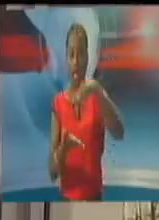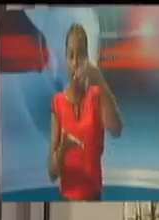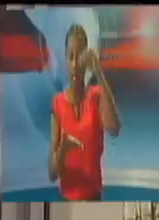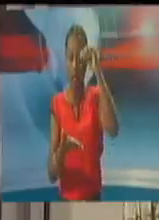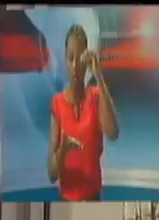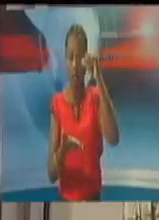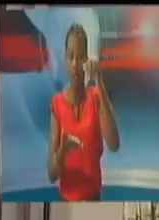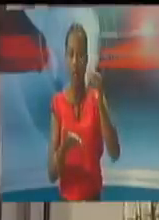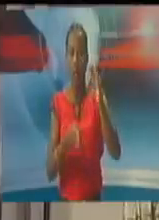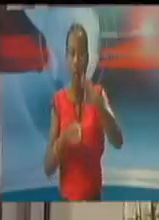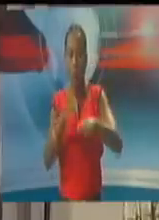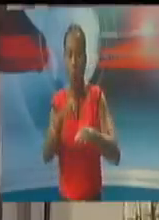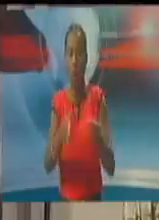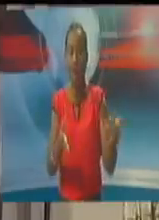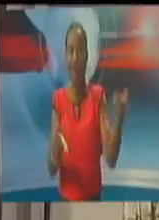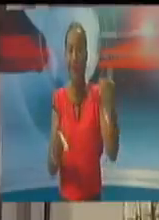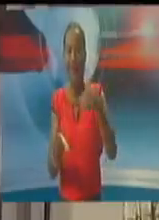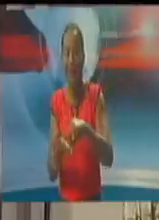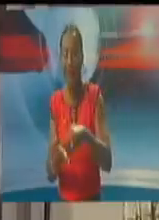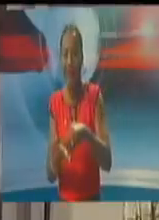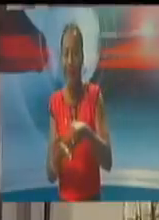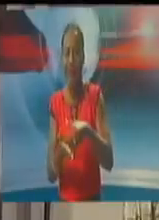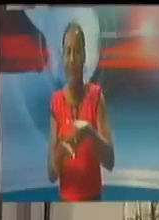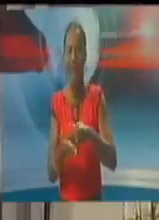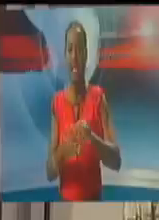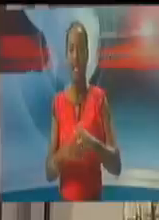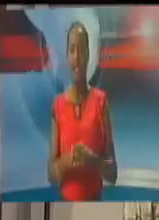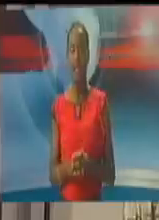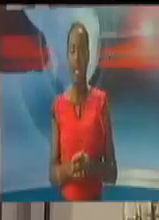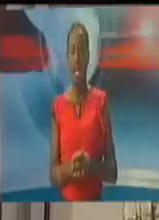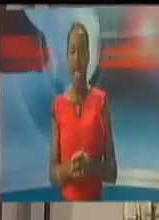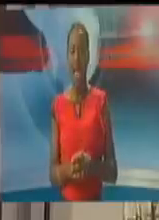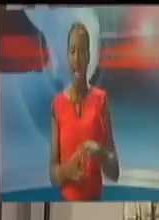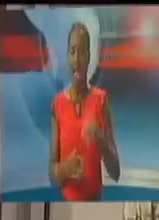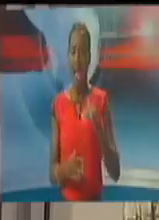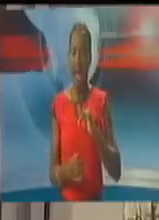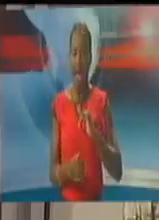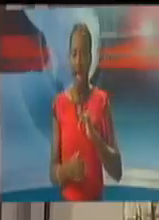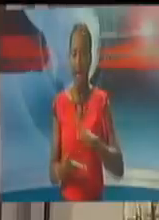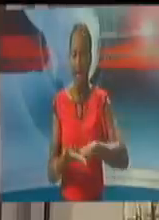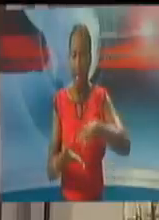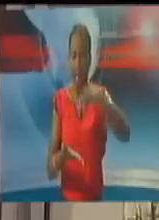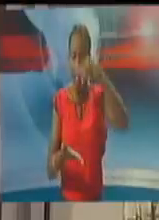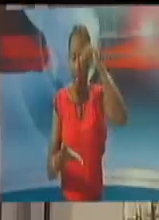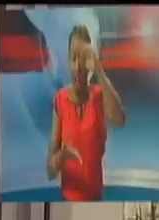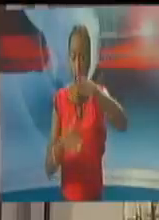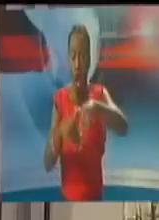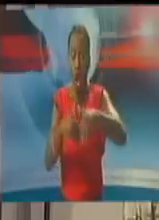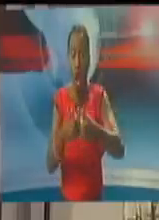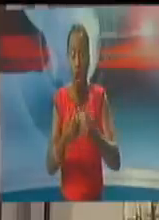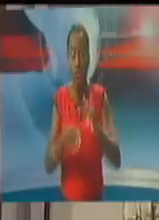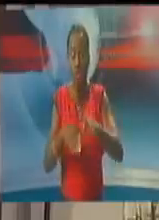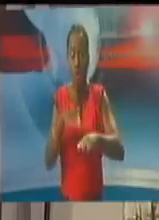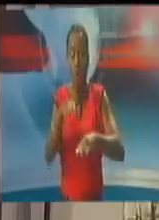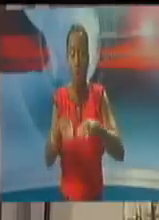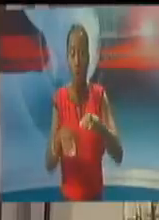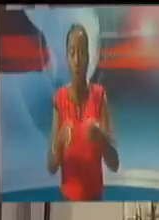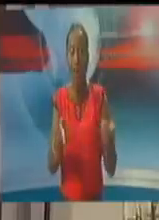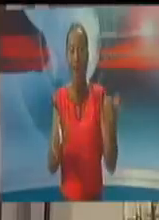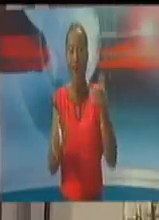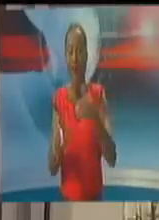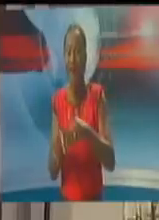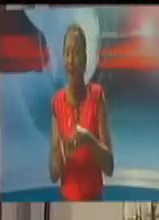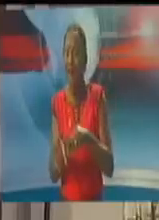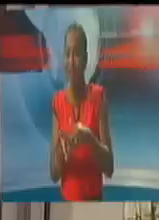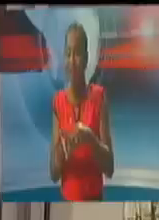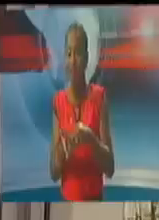part of the article. She says, I basically had to learn how to walk again due to muscle atrophy